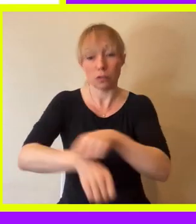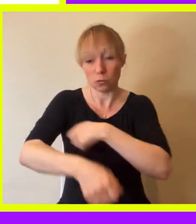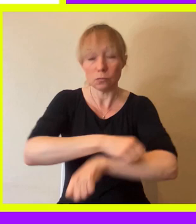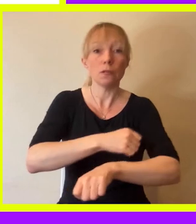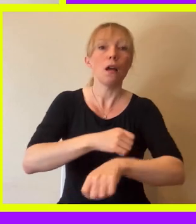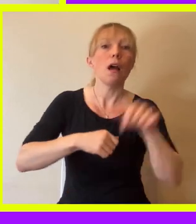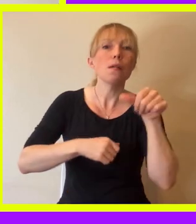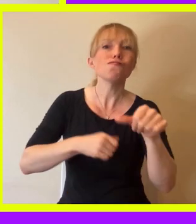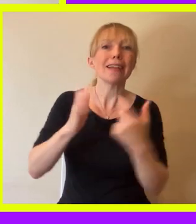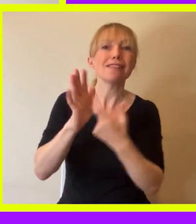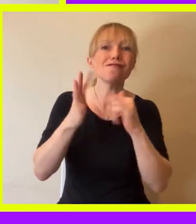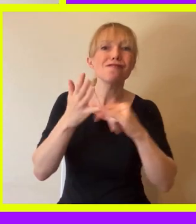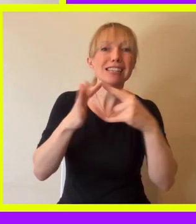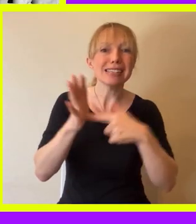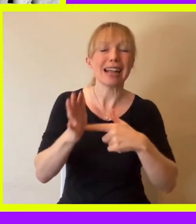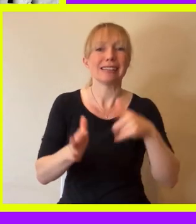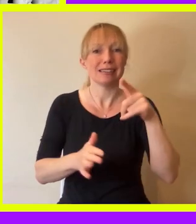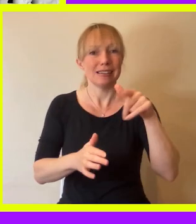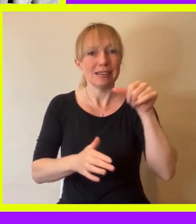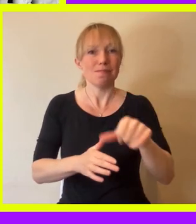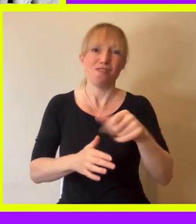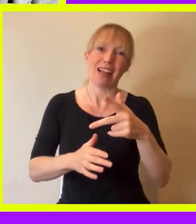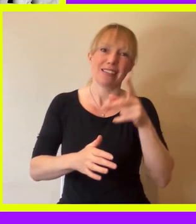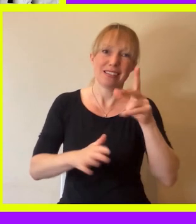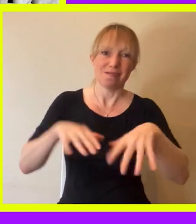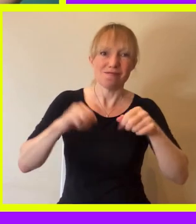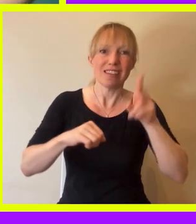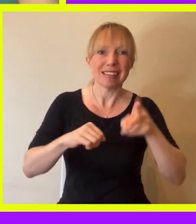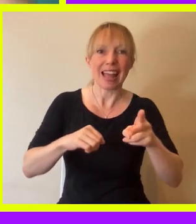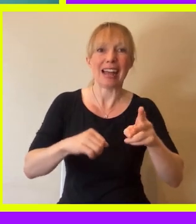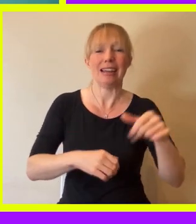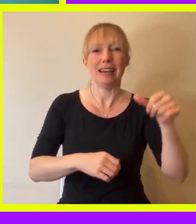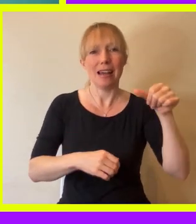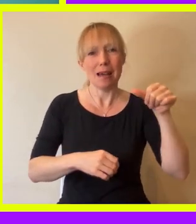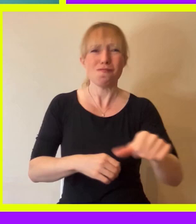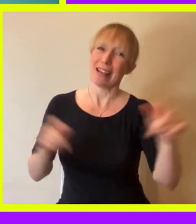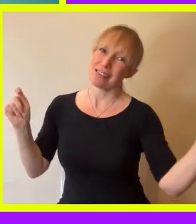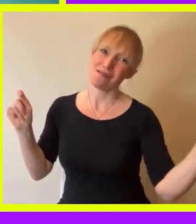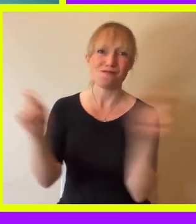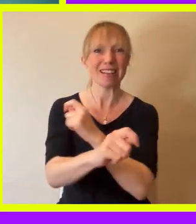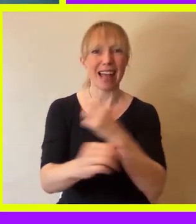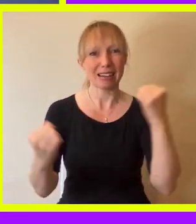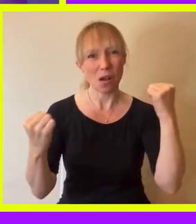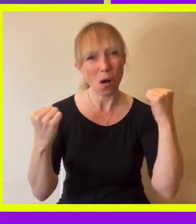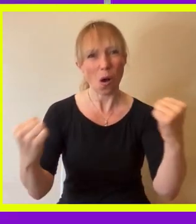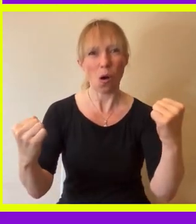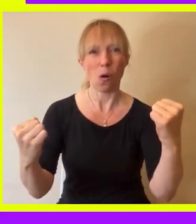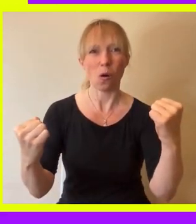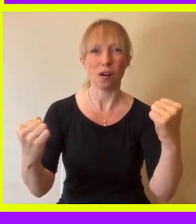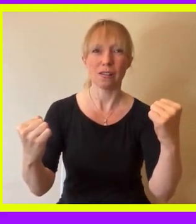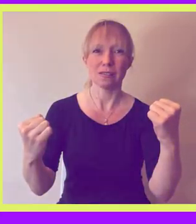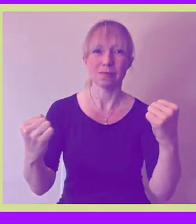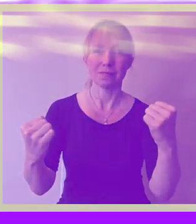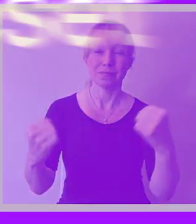Press reset. Press reset. Press reset. Press reset! Hoo!